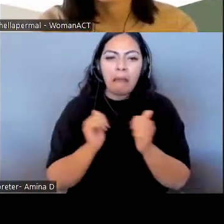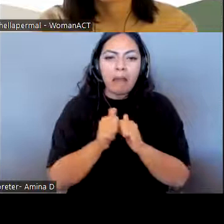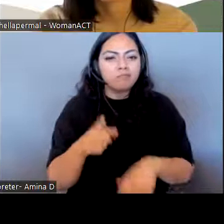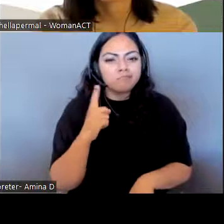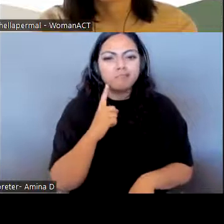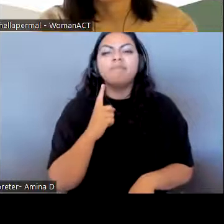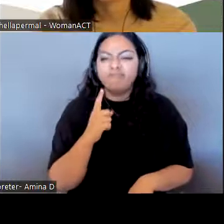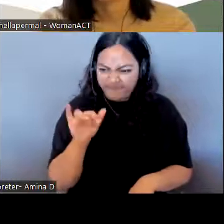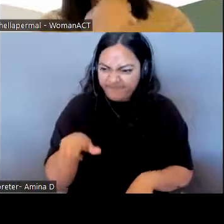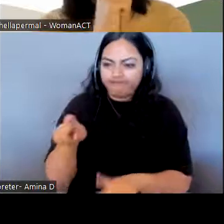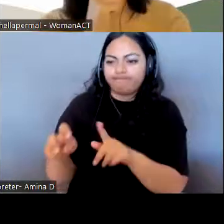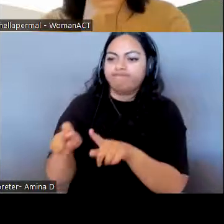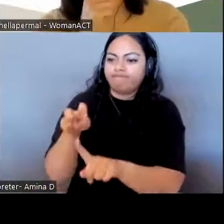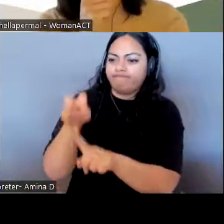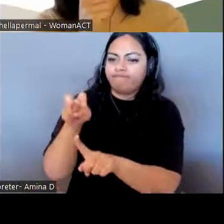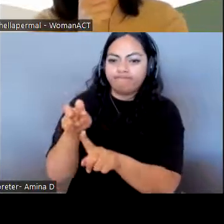there.